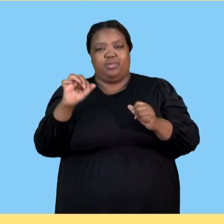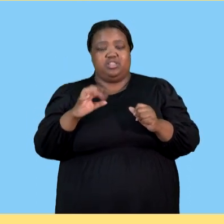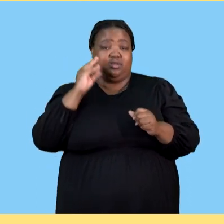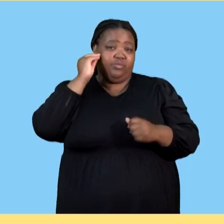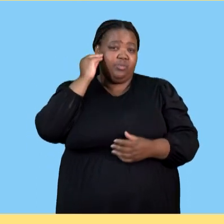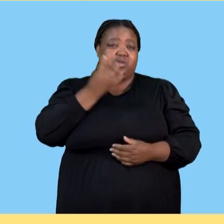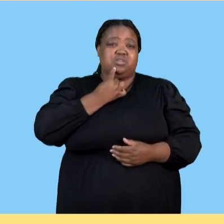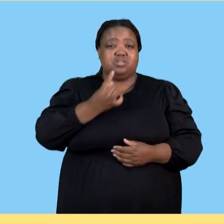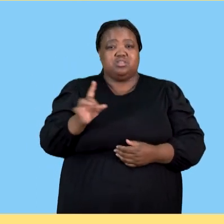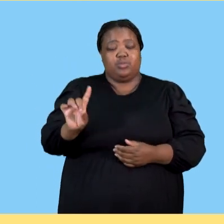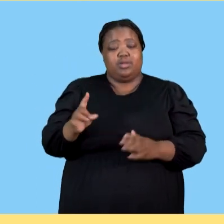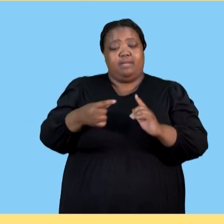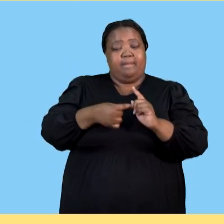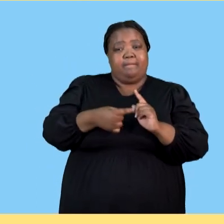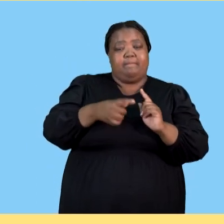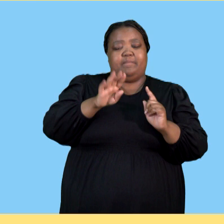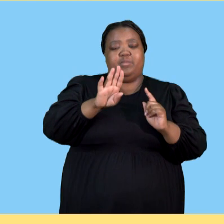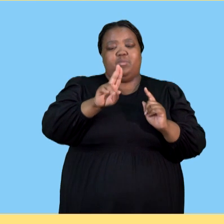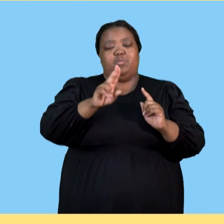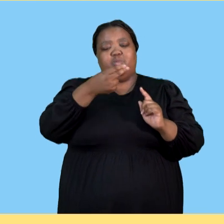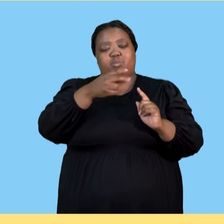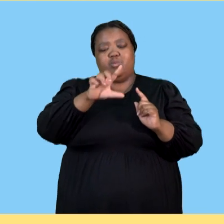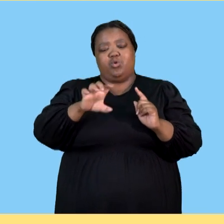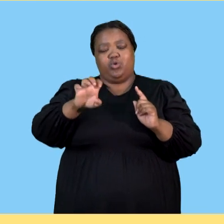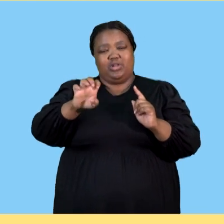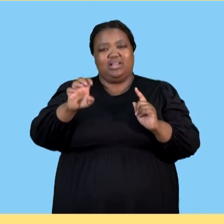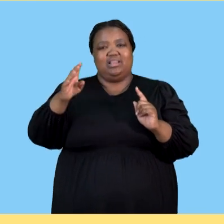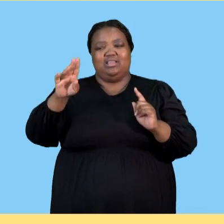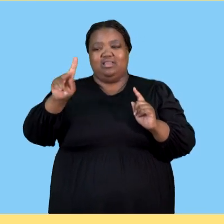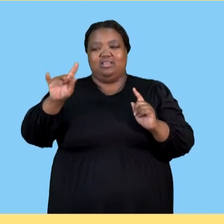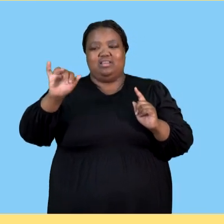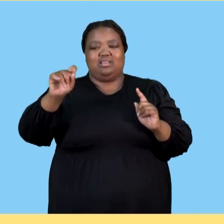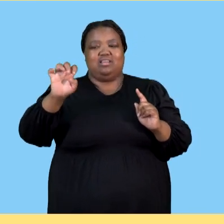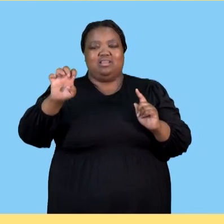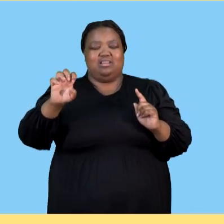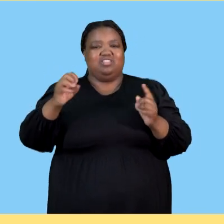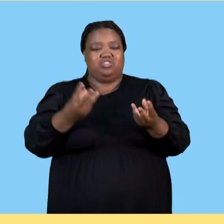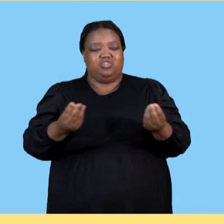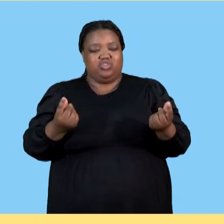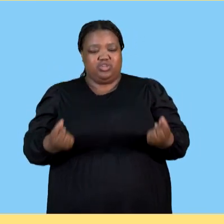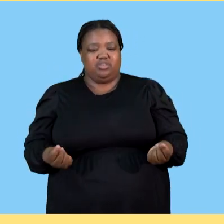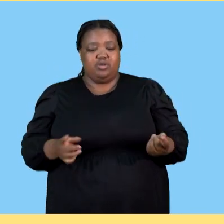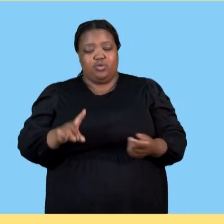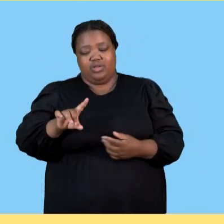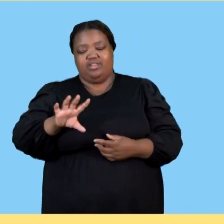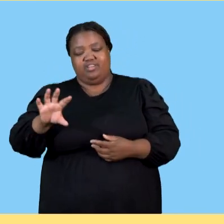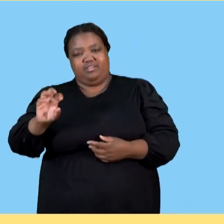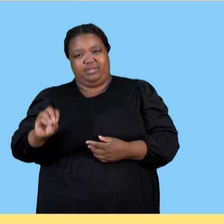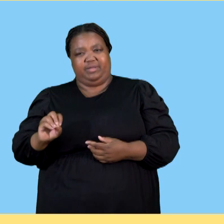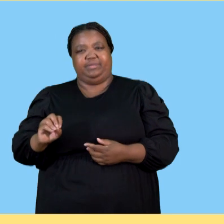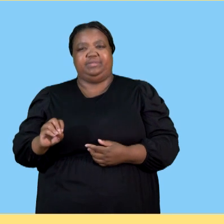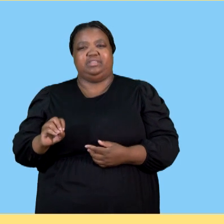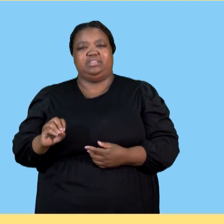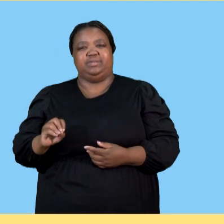So the information then says, Buhle manufactures and sells kites for children. The selling price per kite is 155